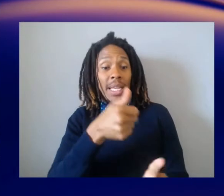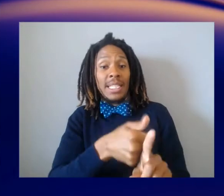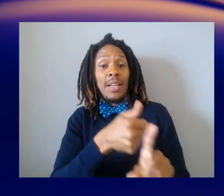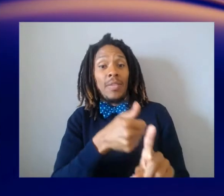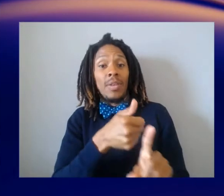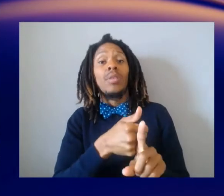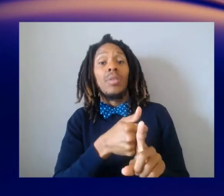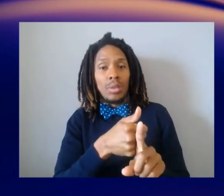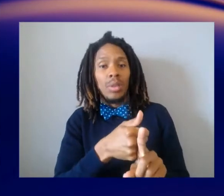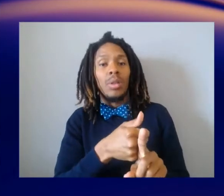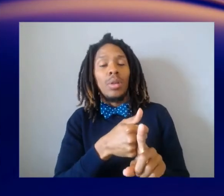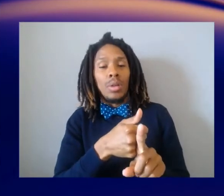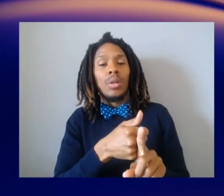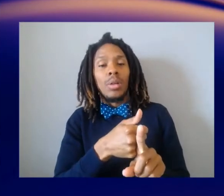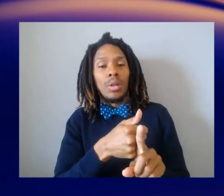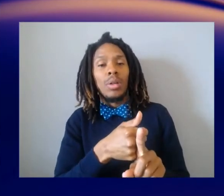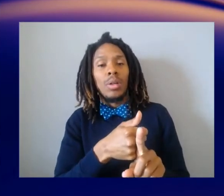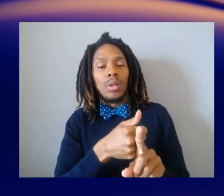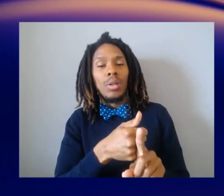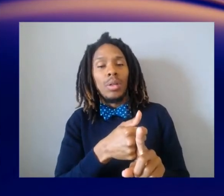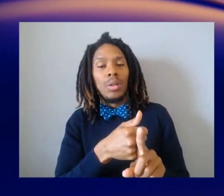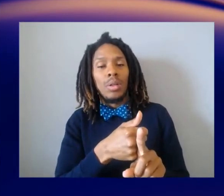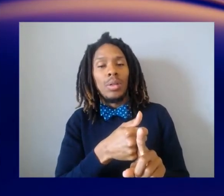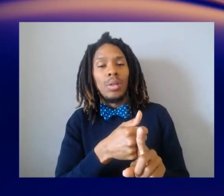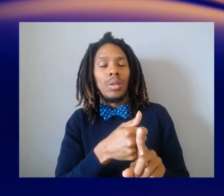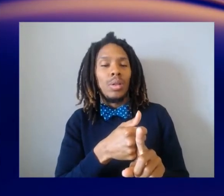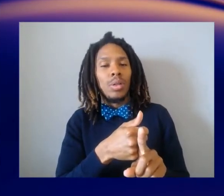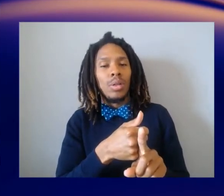look at any of the,